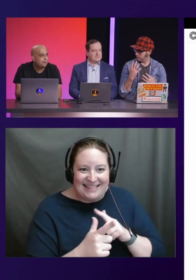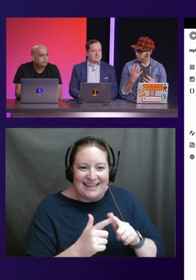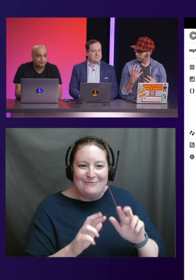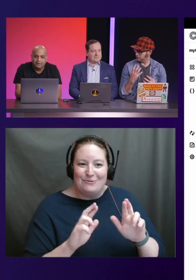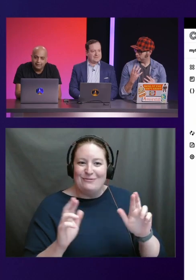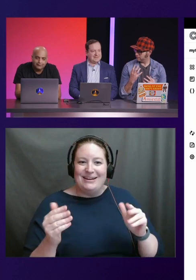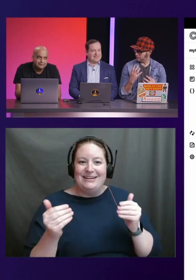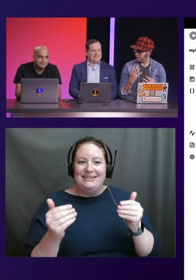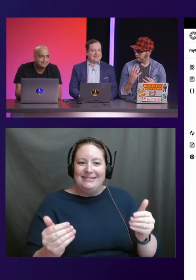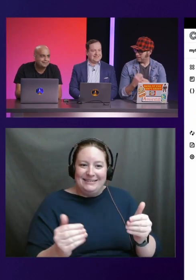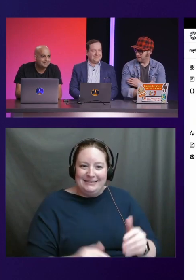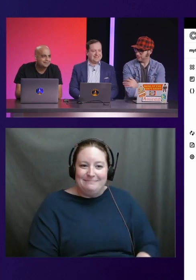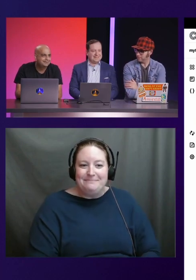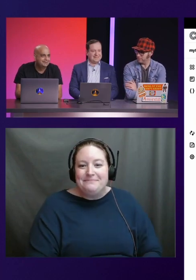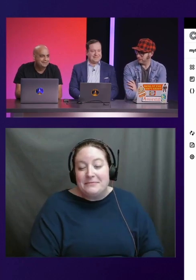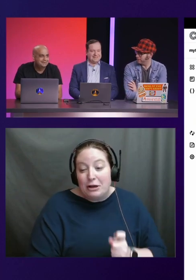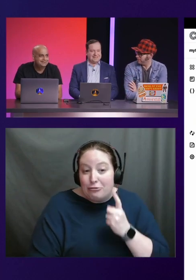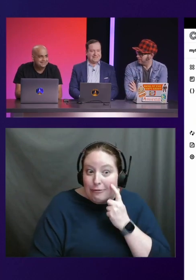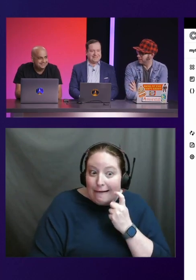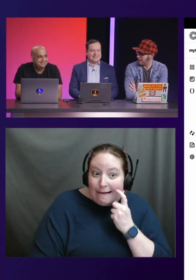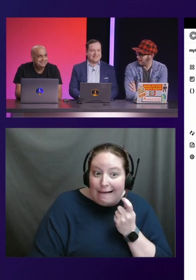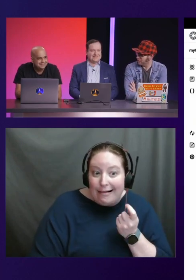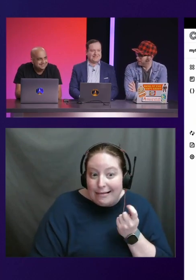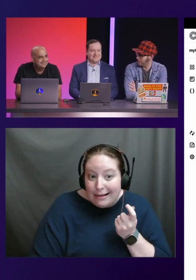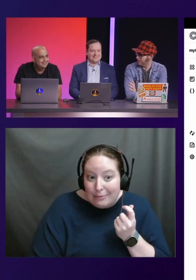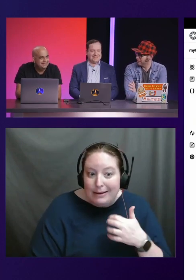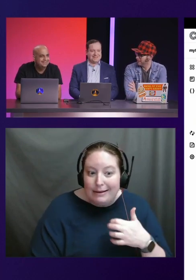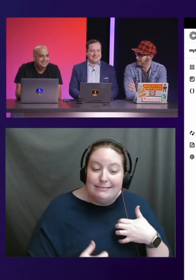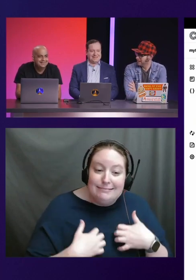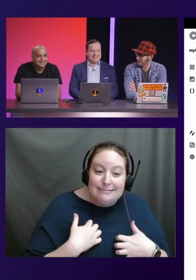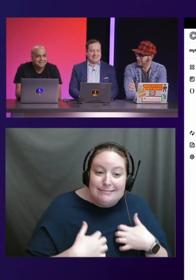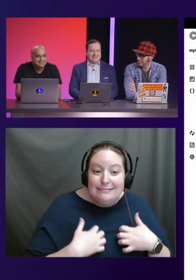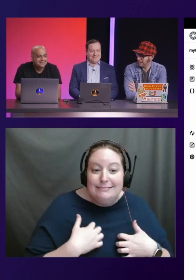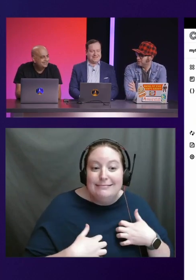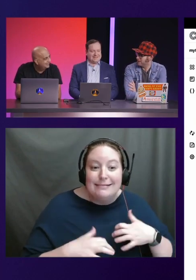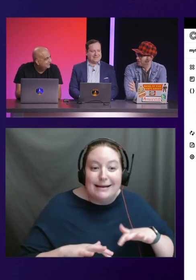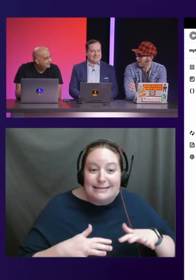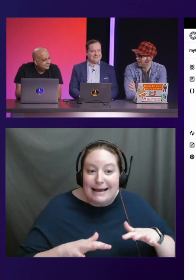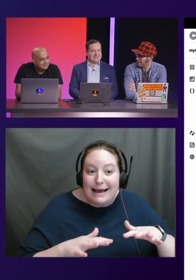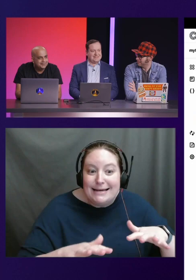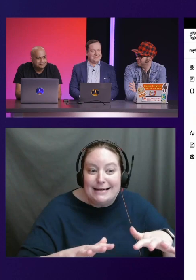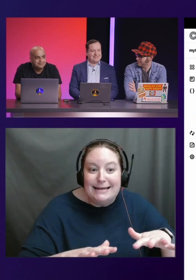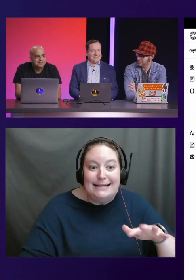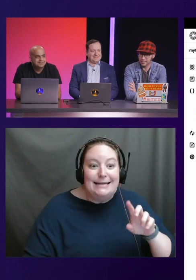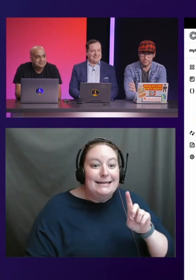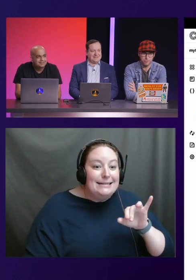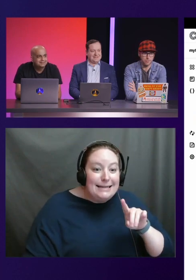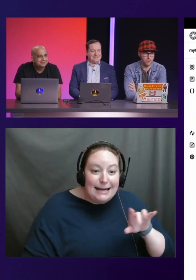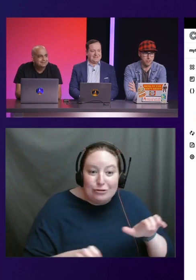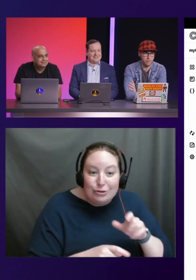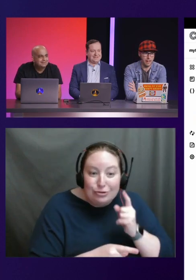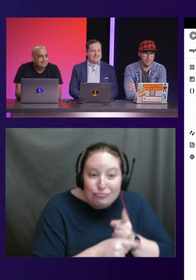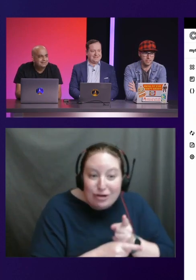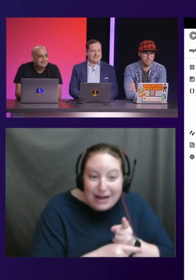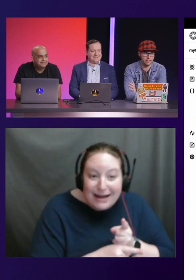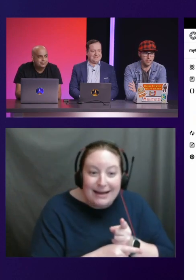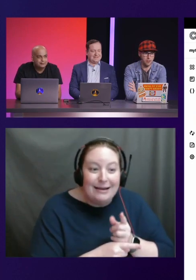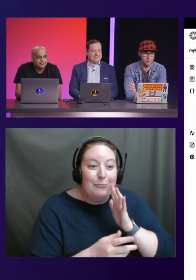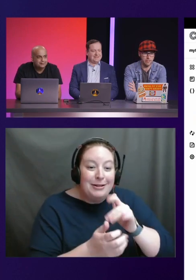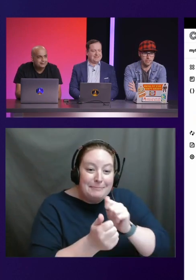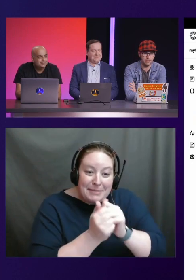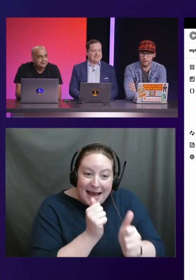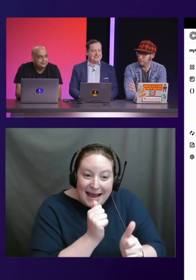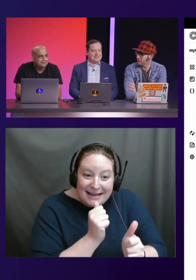Cry a little. Yeah, let's see. Be a little anxiety-ridden. Like, did I do it right? Yep. Is it going to pass